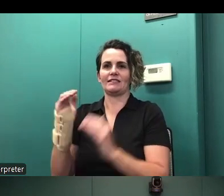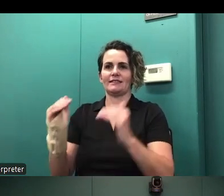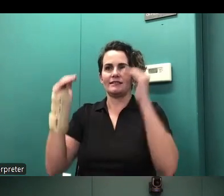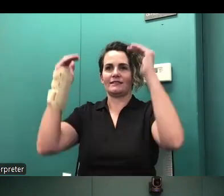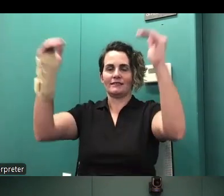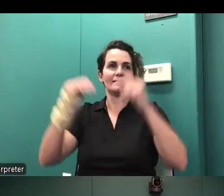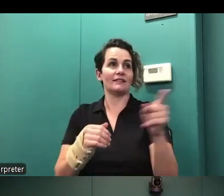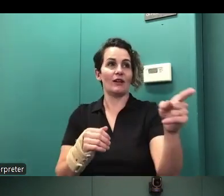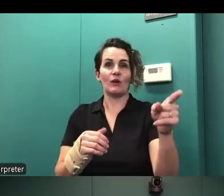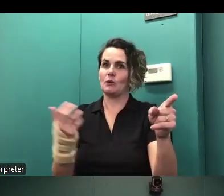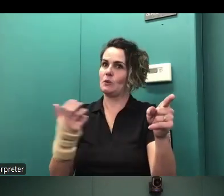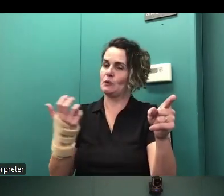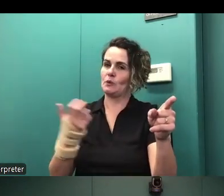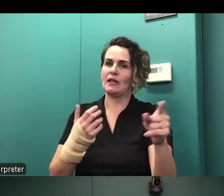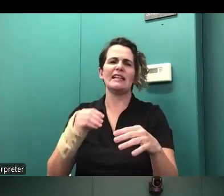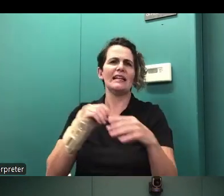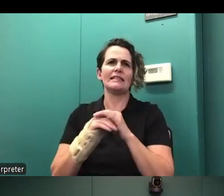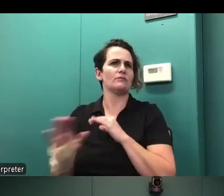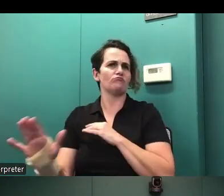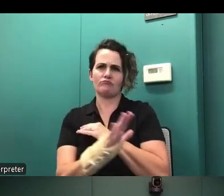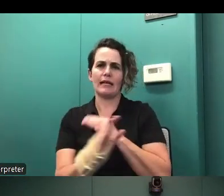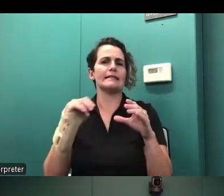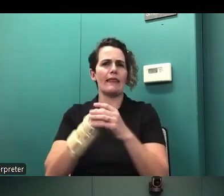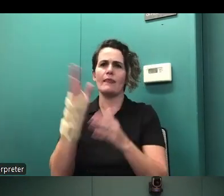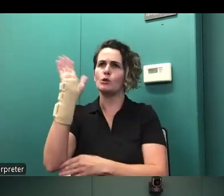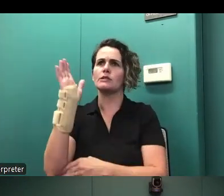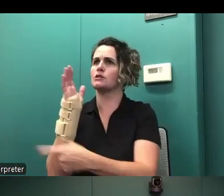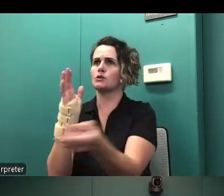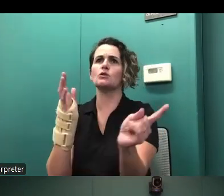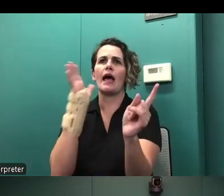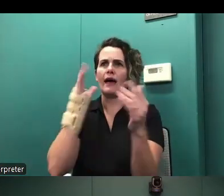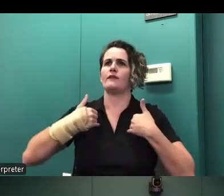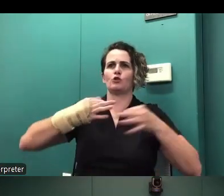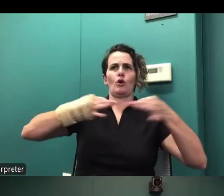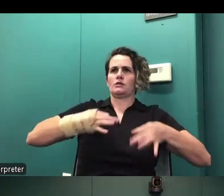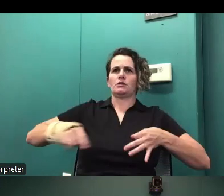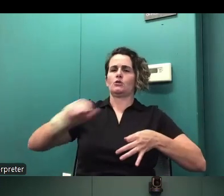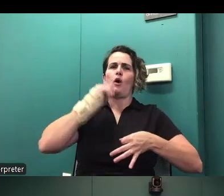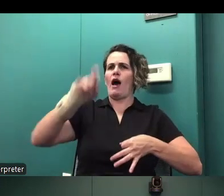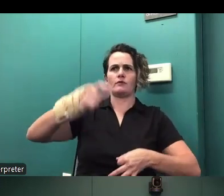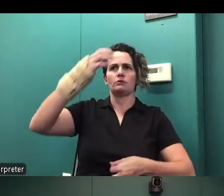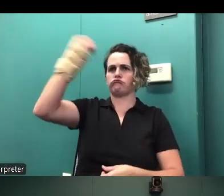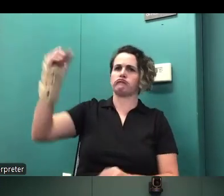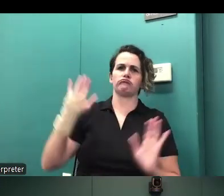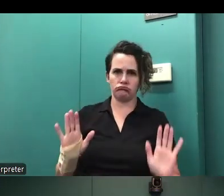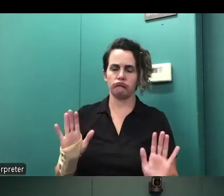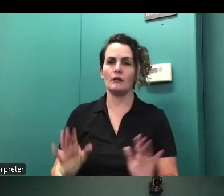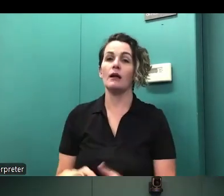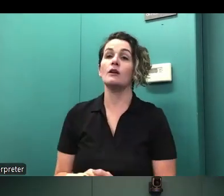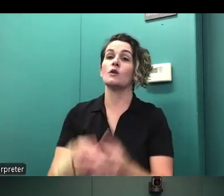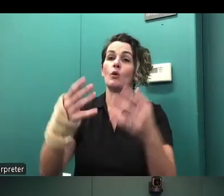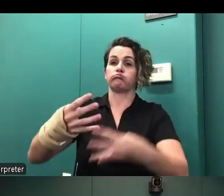This is course. advanced work. But this is in your, this is in the presentation, guys, so it's in there. Then you scroll down to where it says templates.